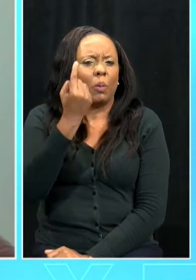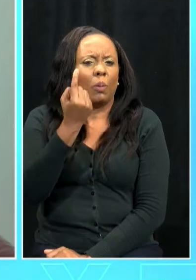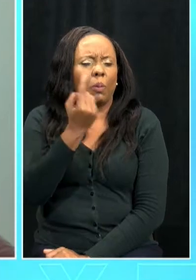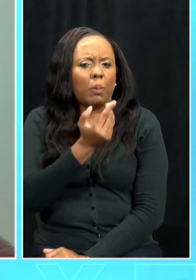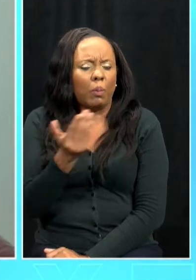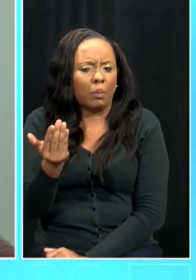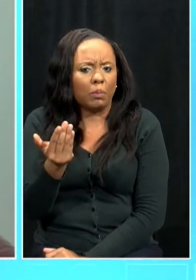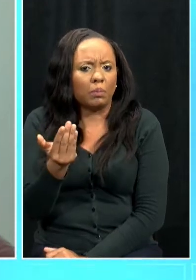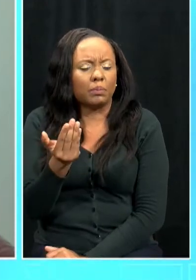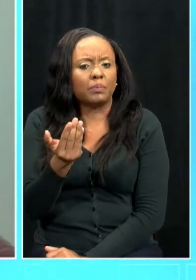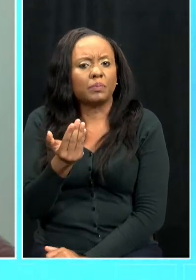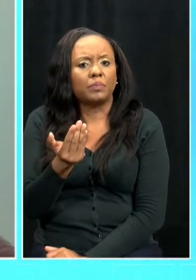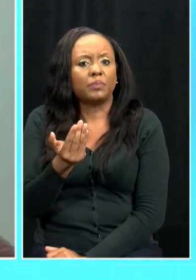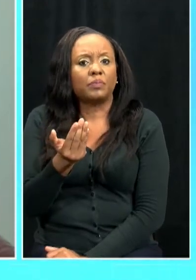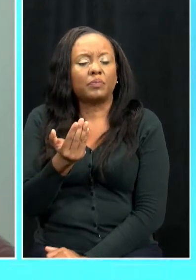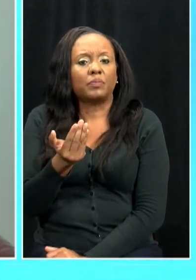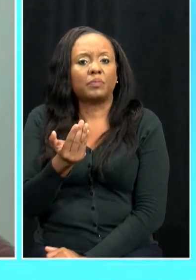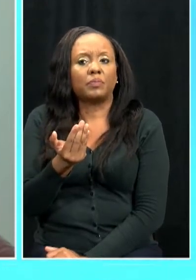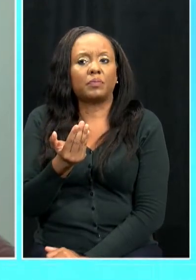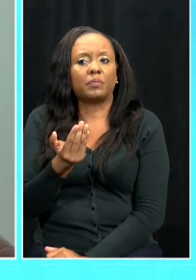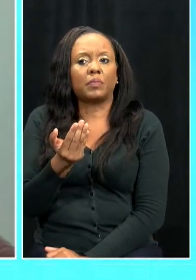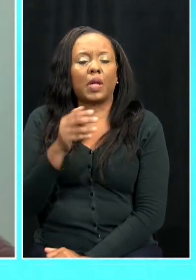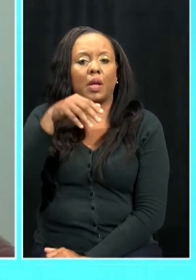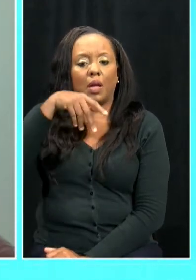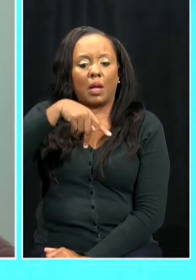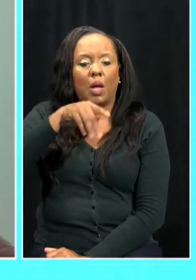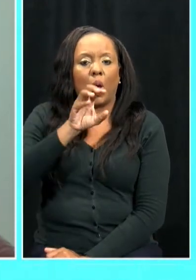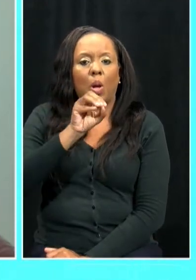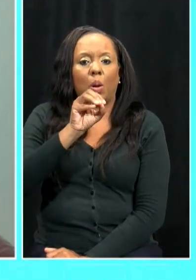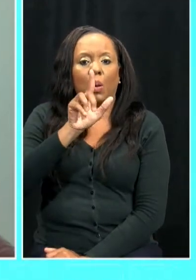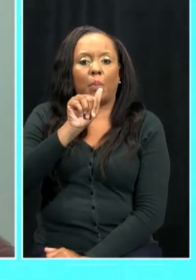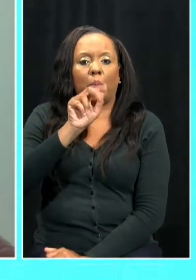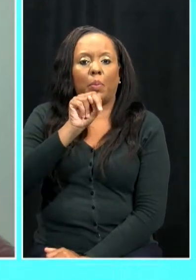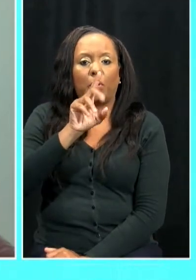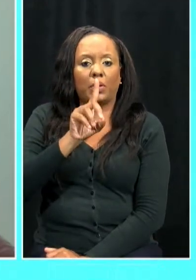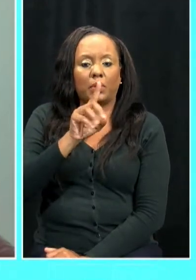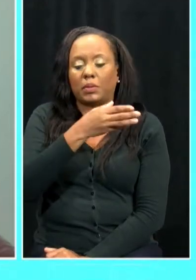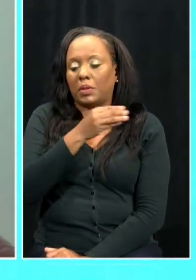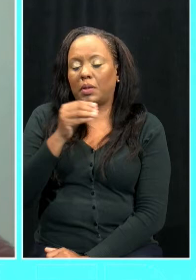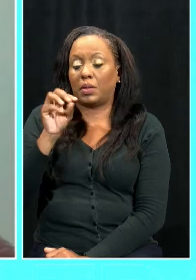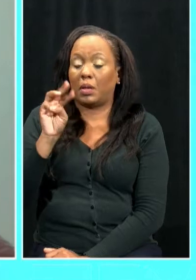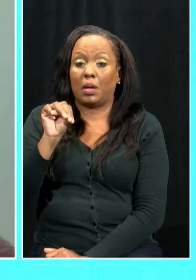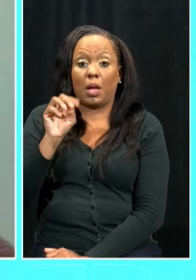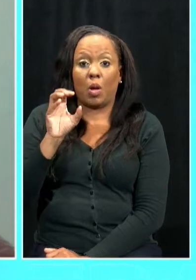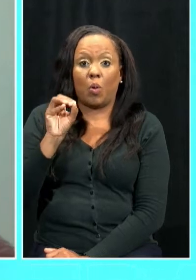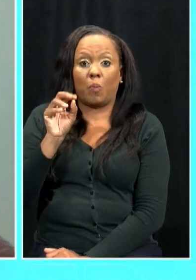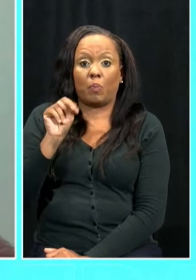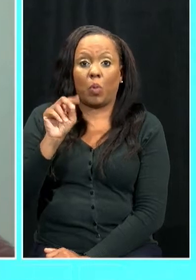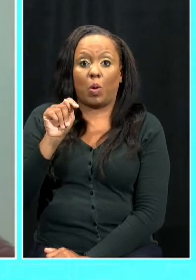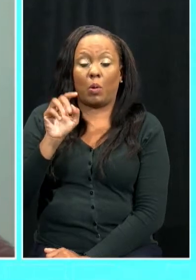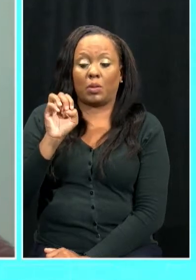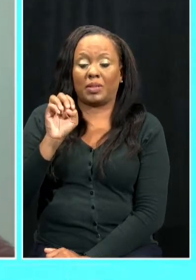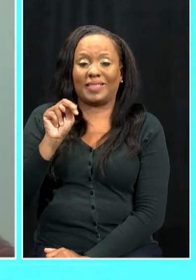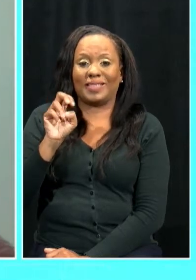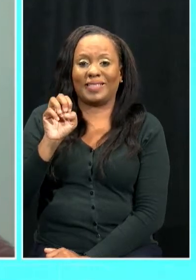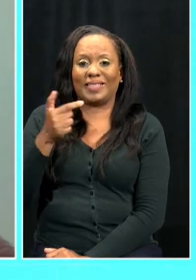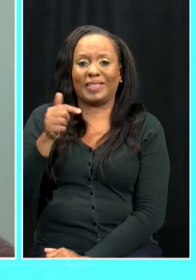One factor that was there in Poland and Montenegro is that the issues in the election